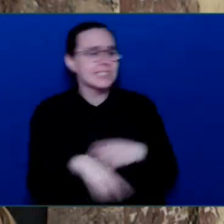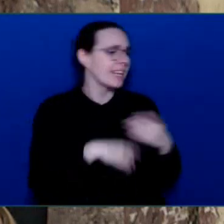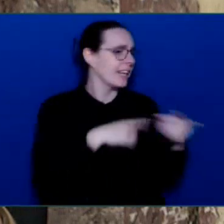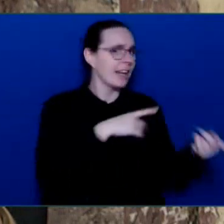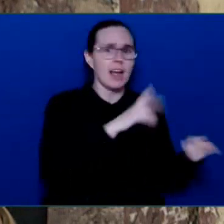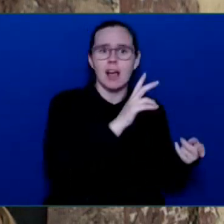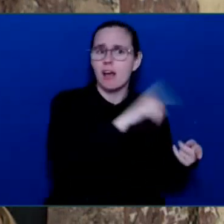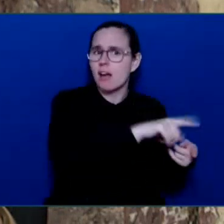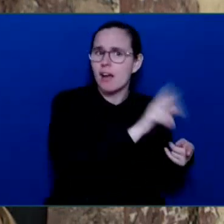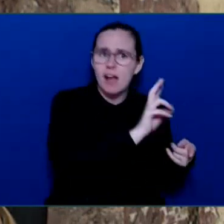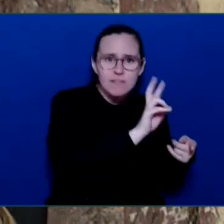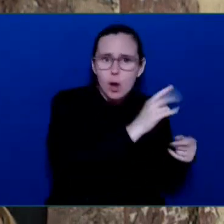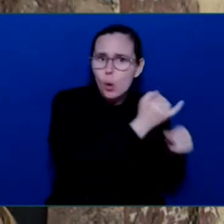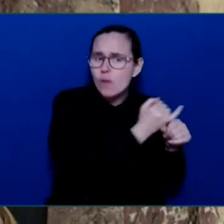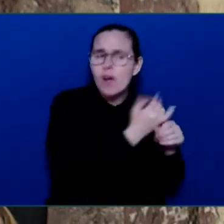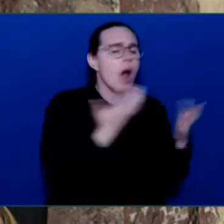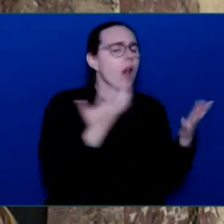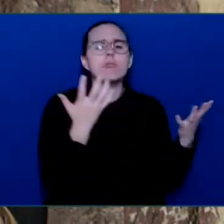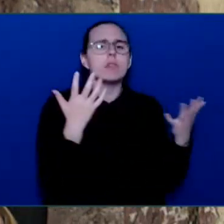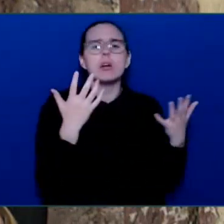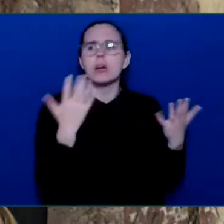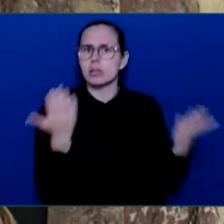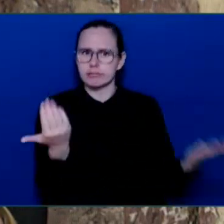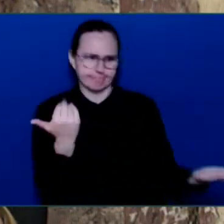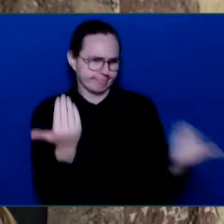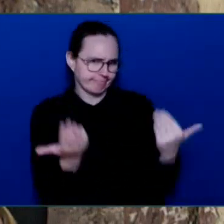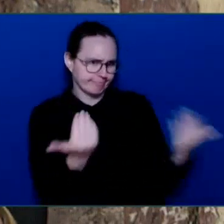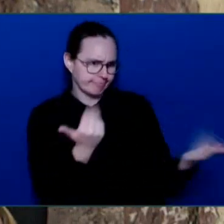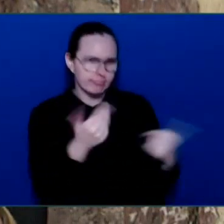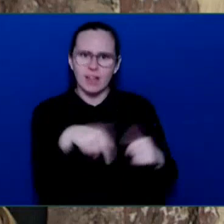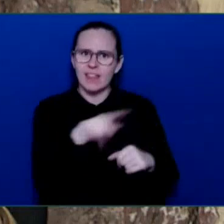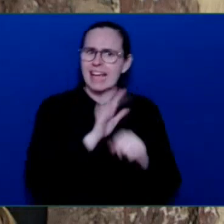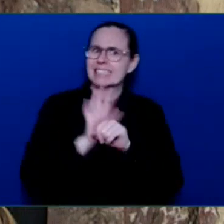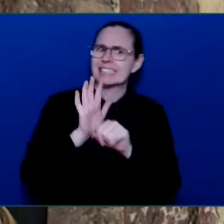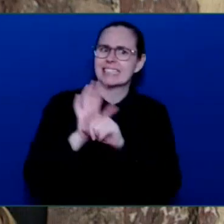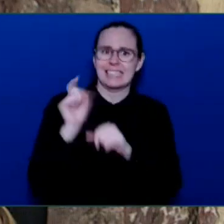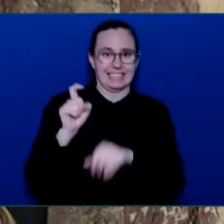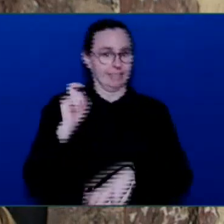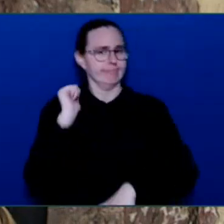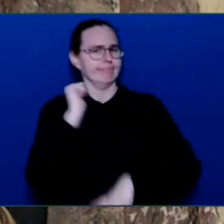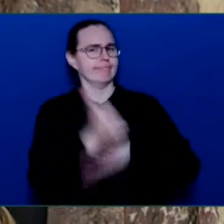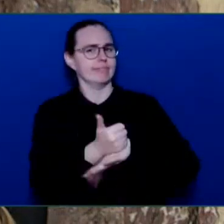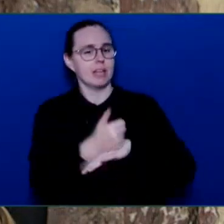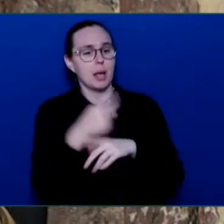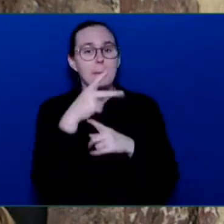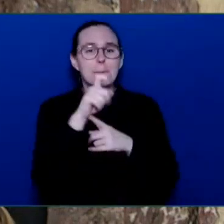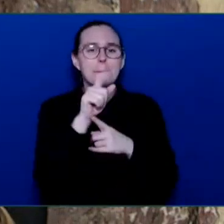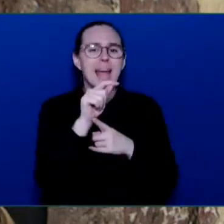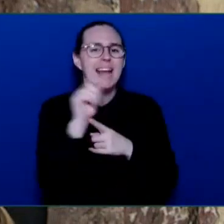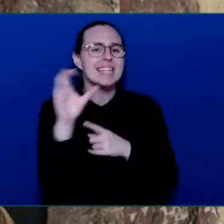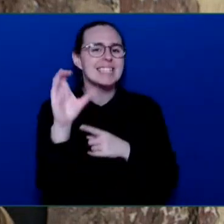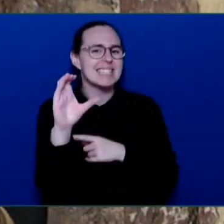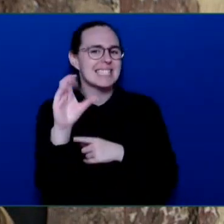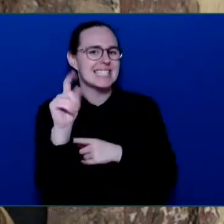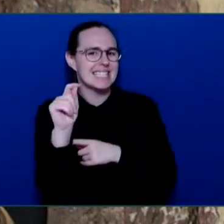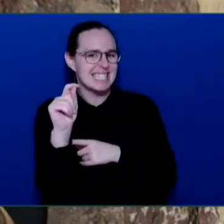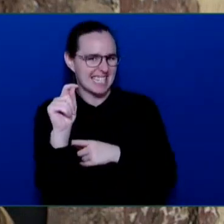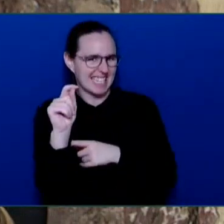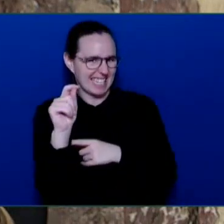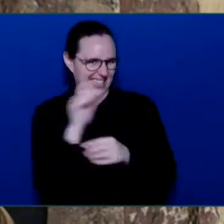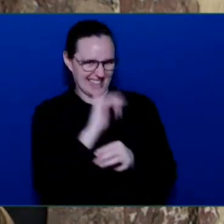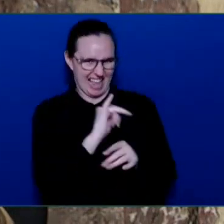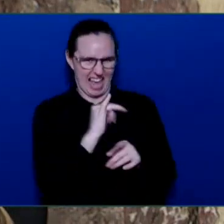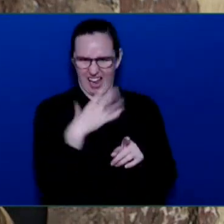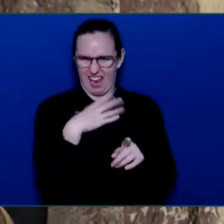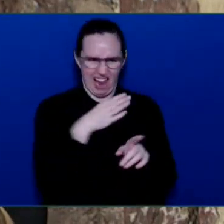important it is for them to have CT scanners in their communities, why that affects their experience